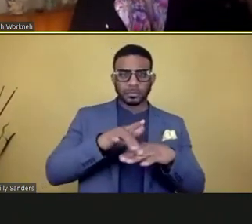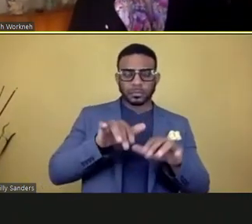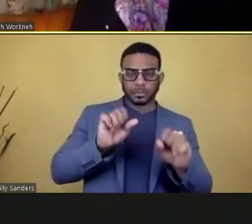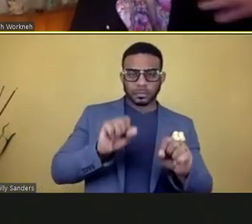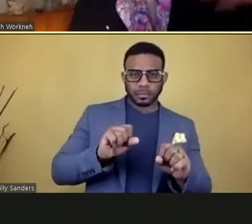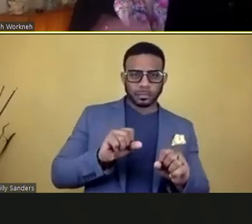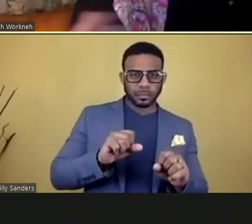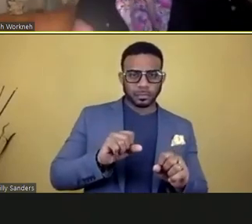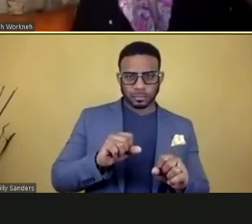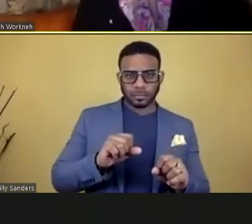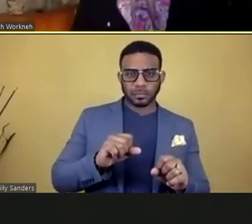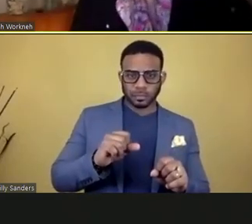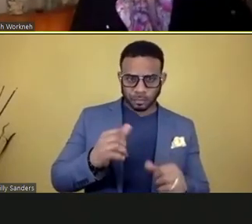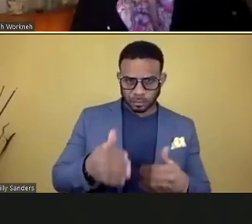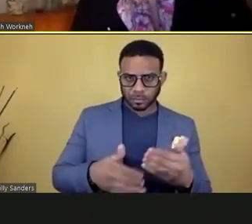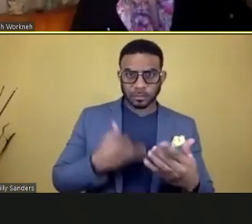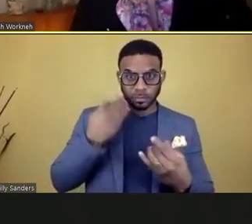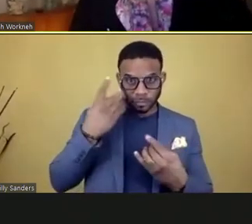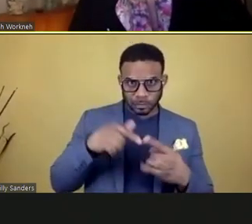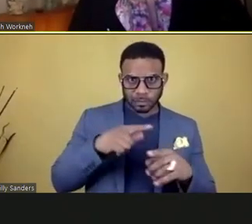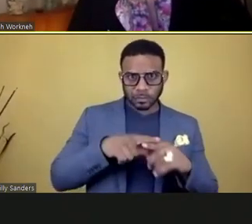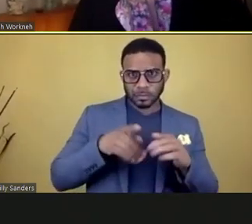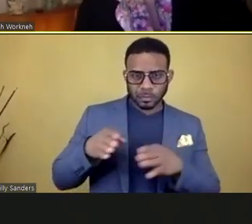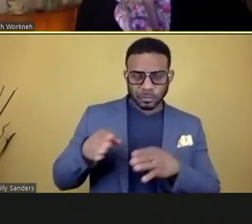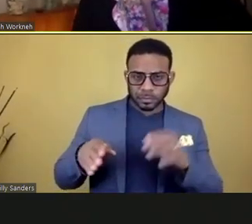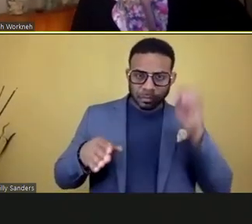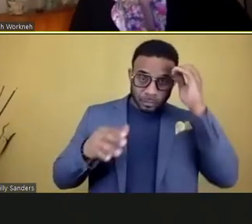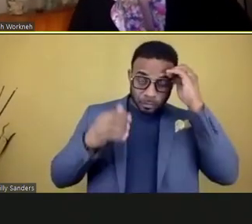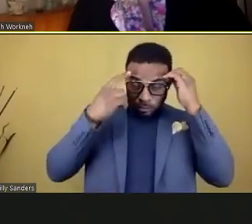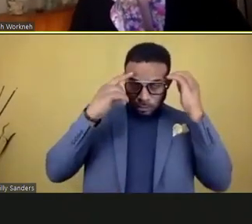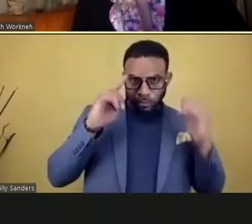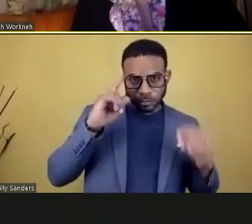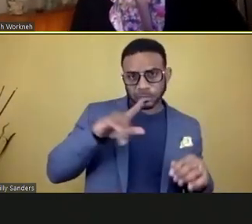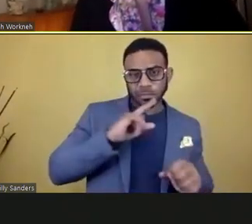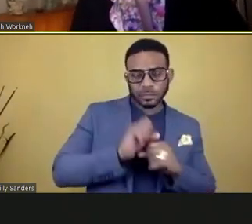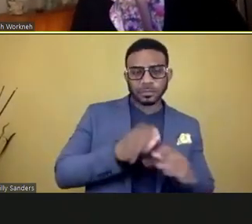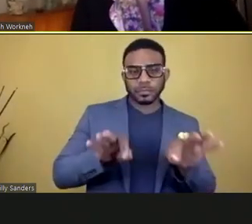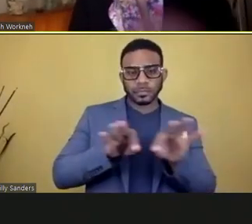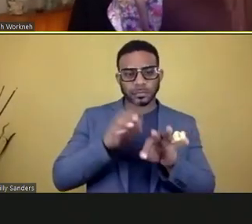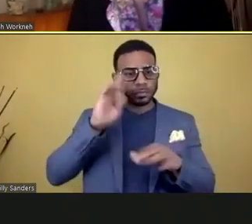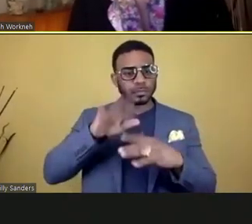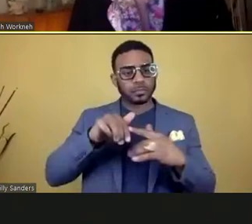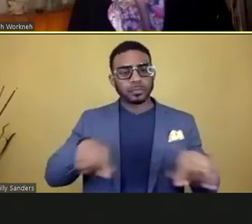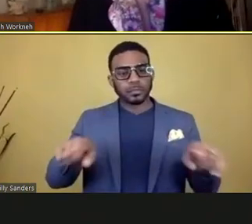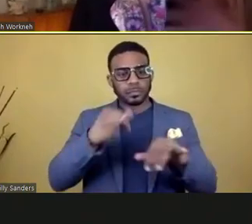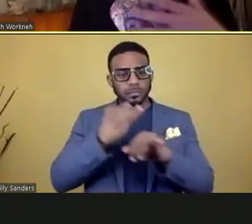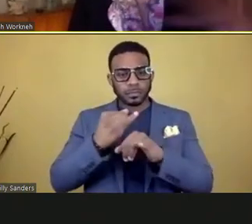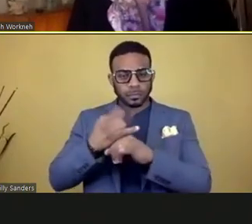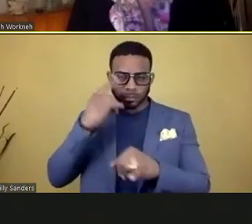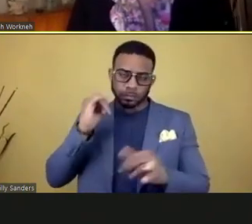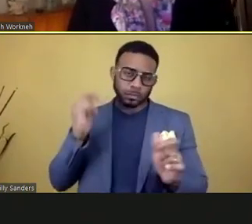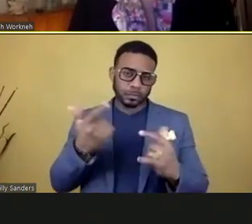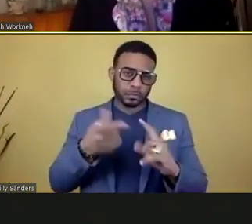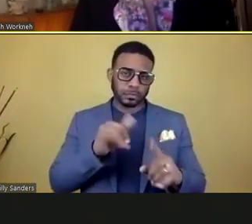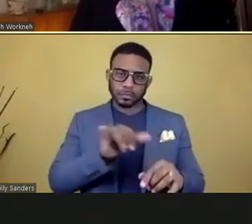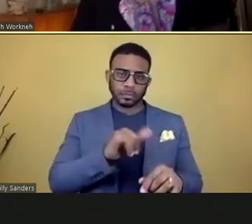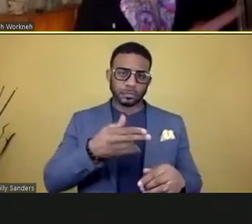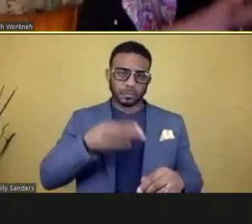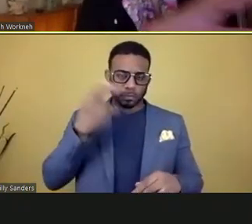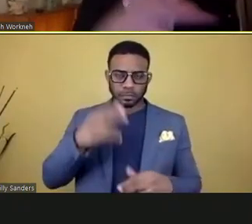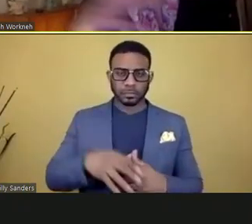of think in a different way. And I think that's really important for all of these institutions because they all come from the same